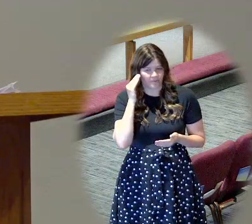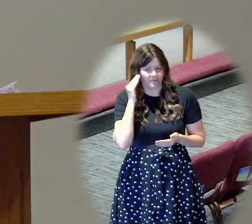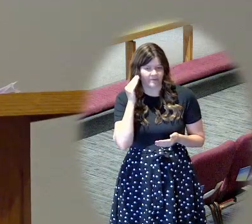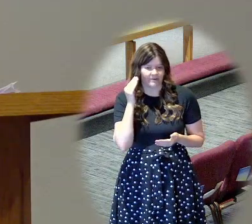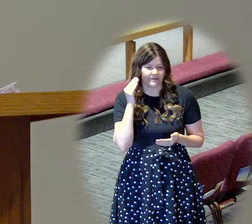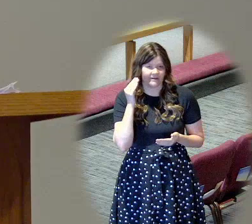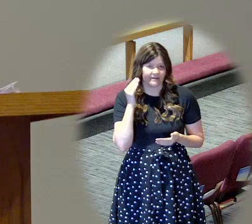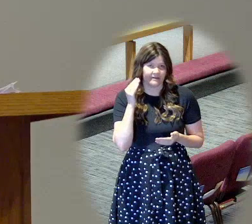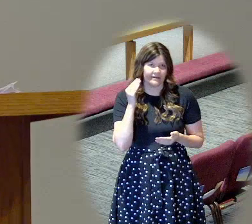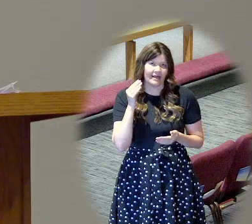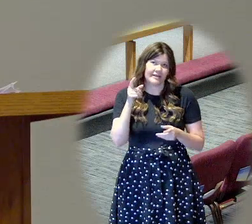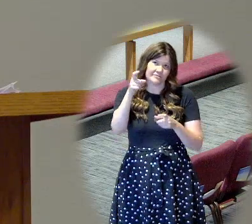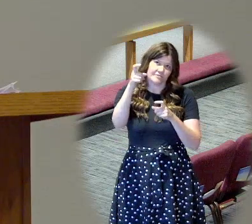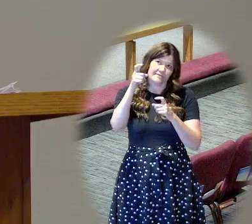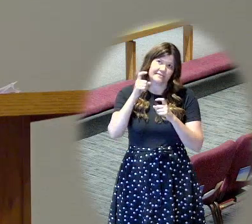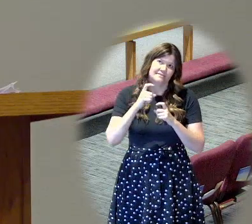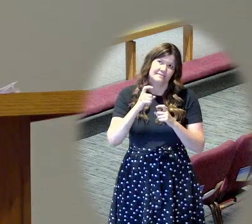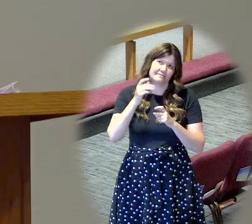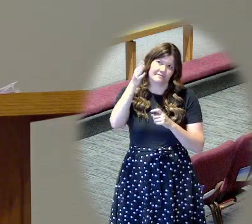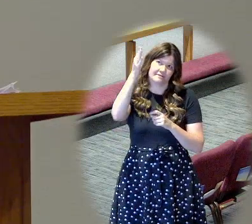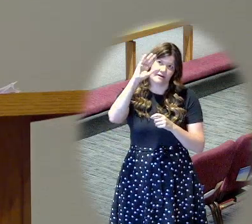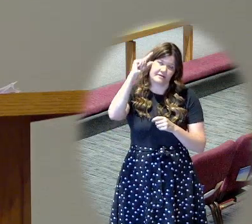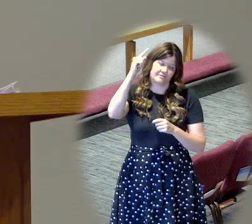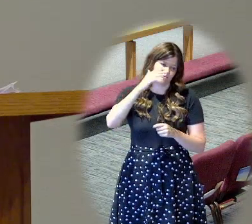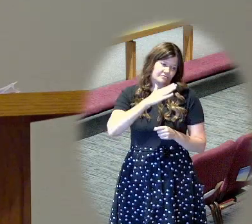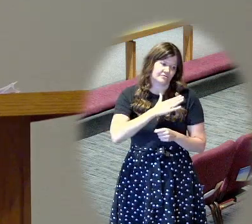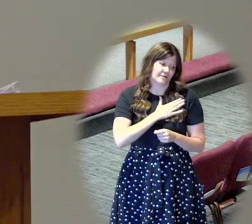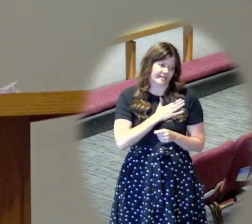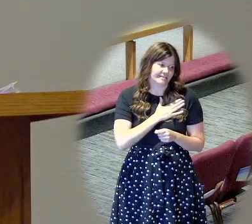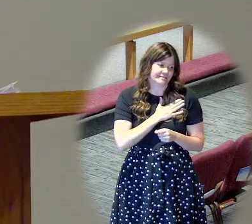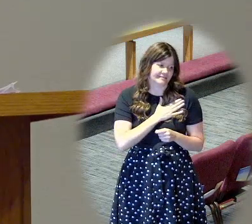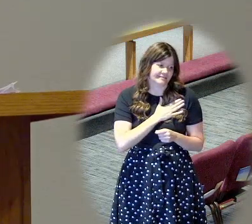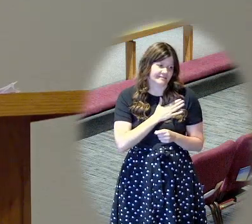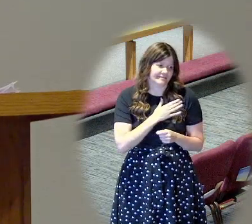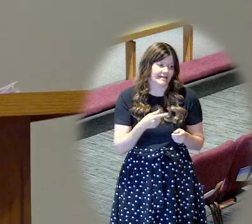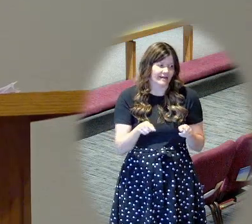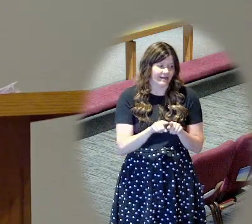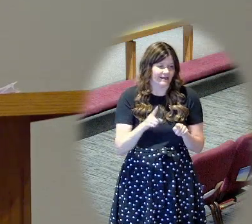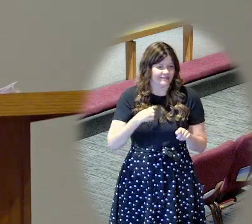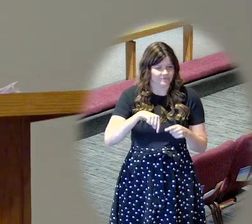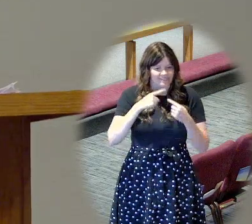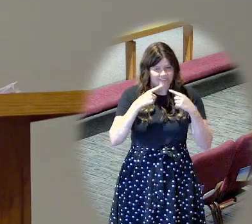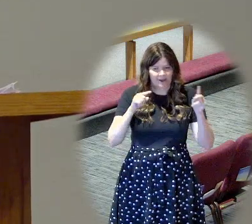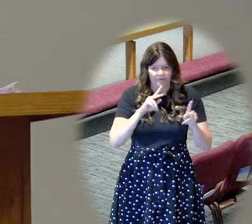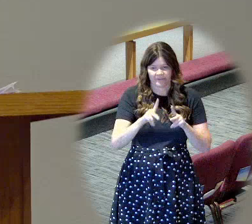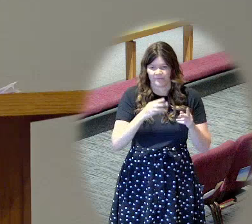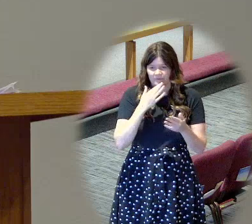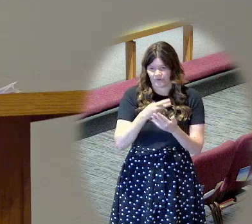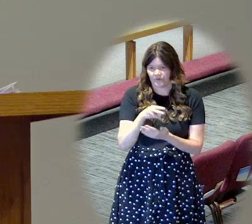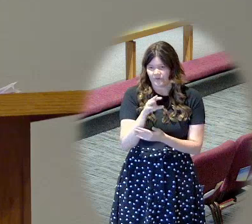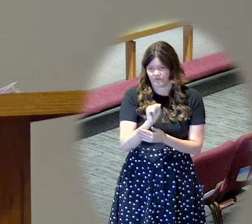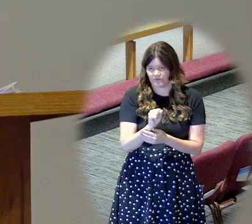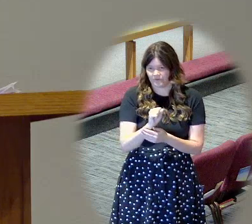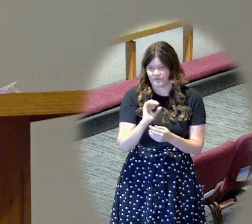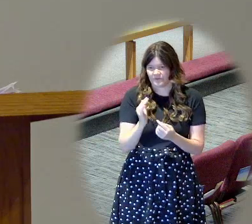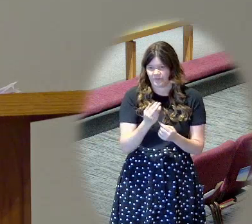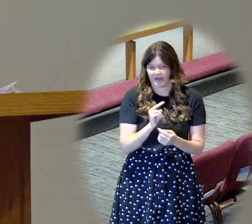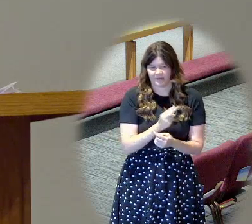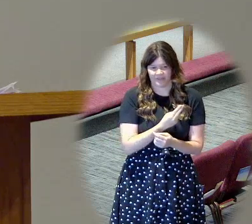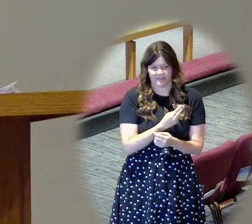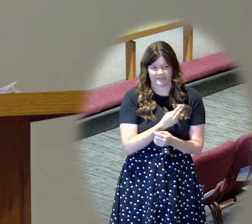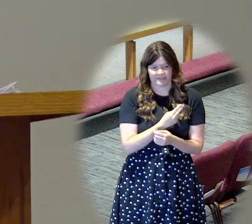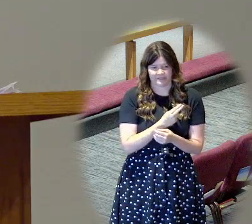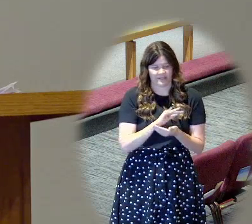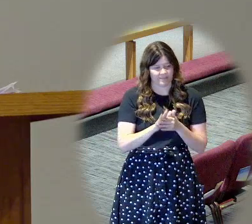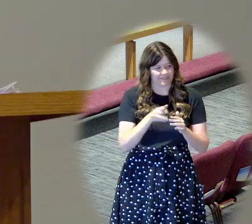as we receive God's grace, as we share the good news with those around us. Clothing ourselves